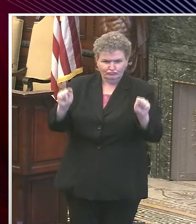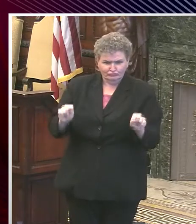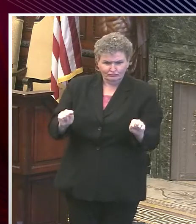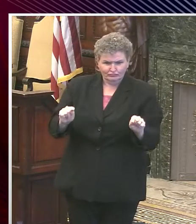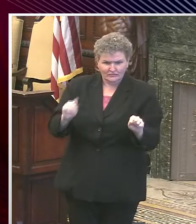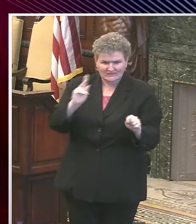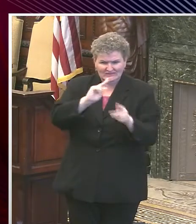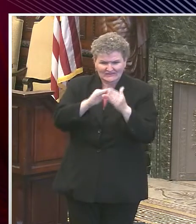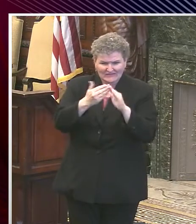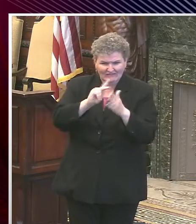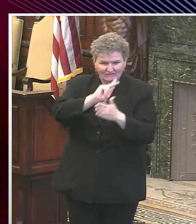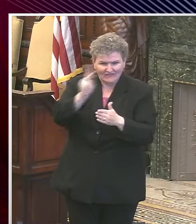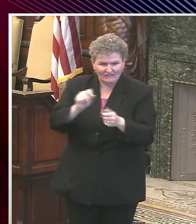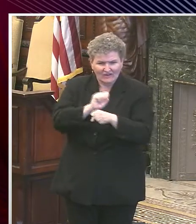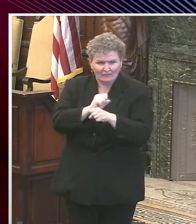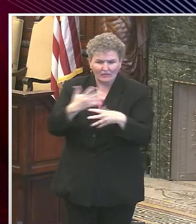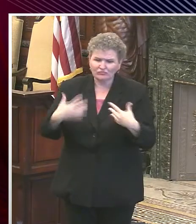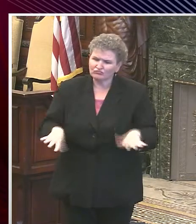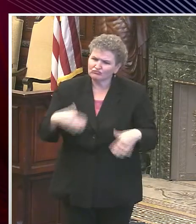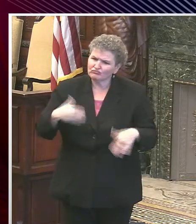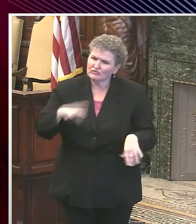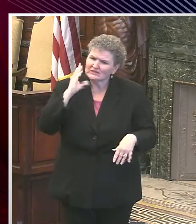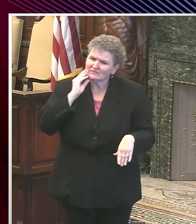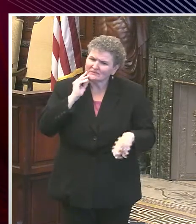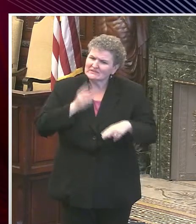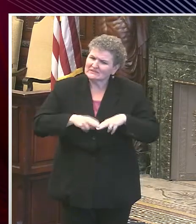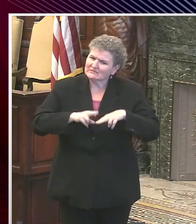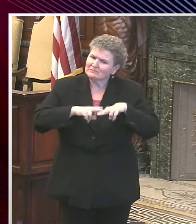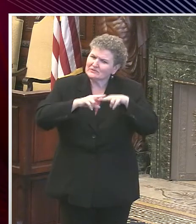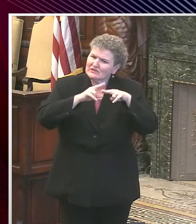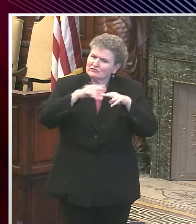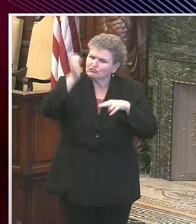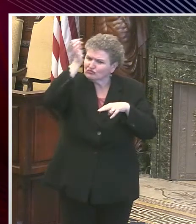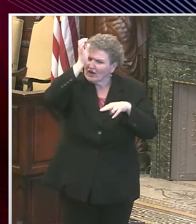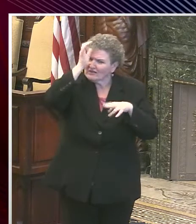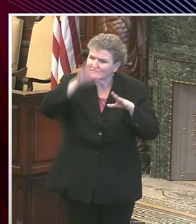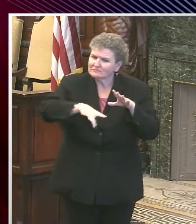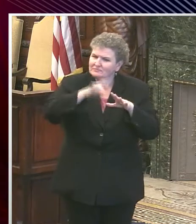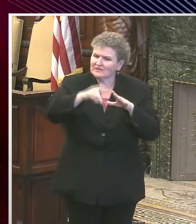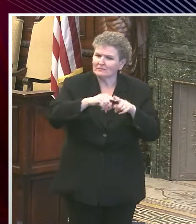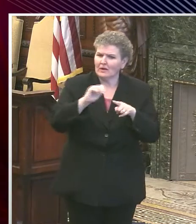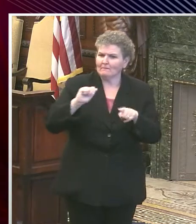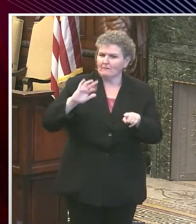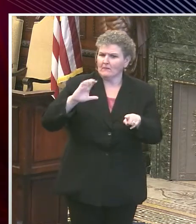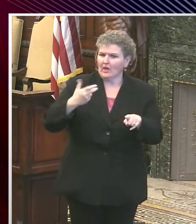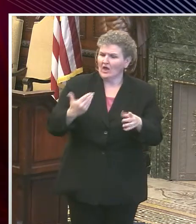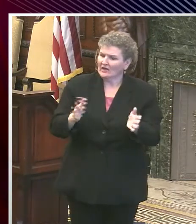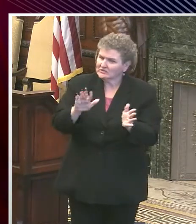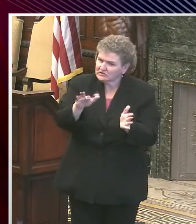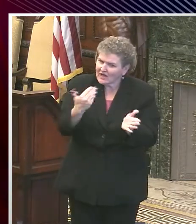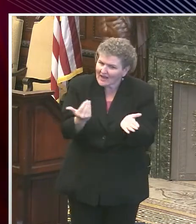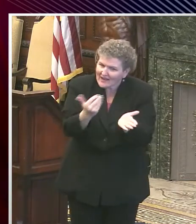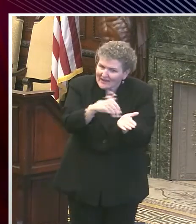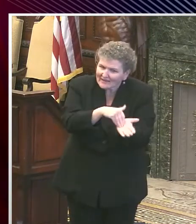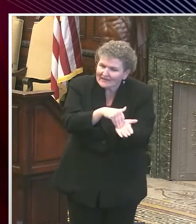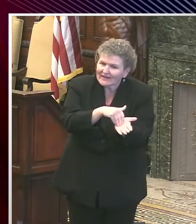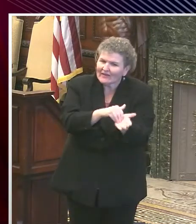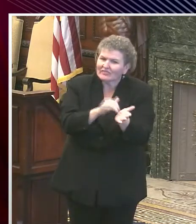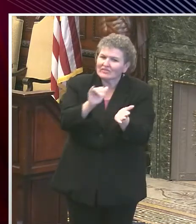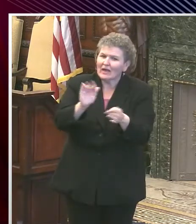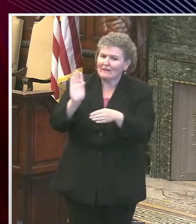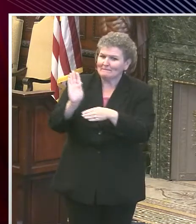been experiencing an increase since the pandemic began. Again, this is consistent and parallel to what